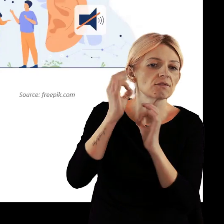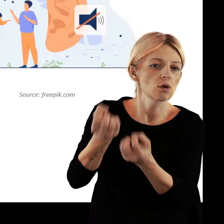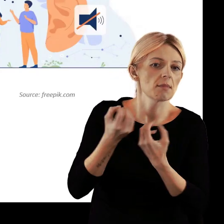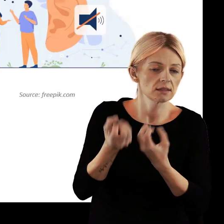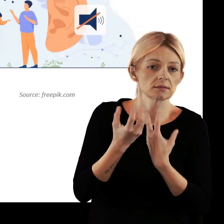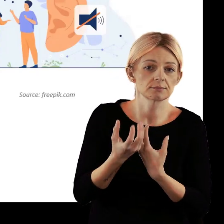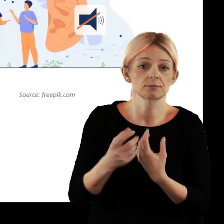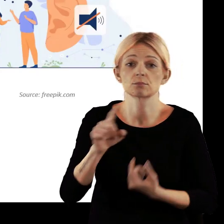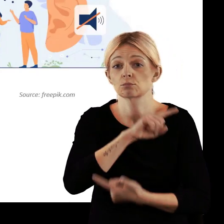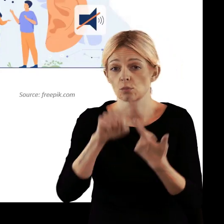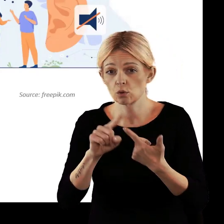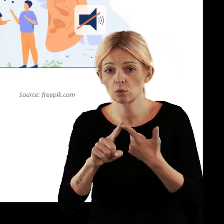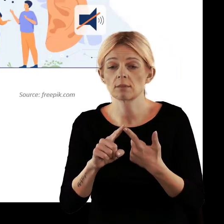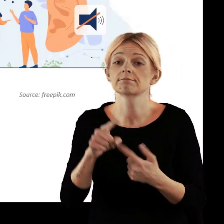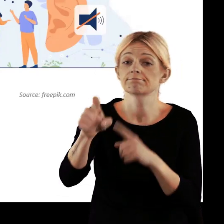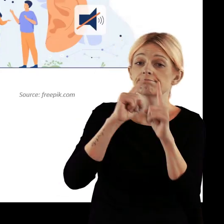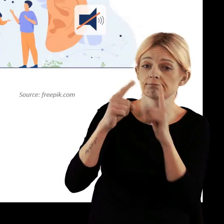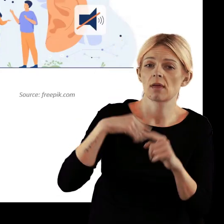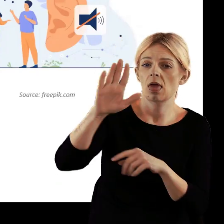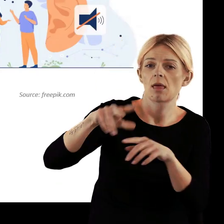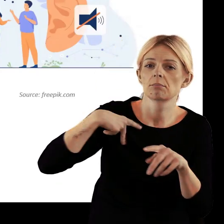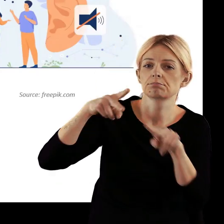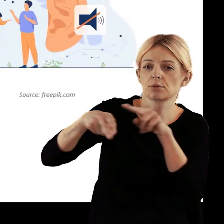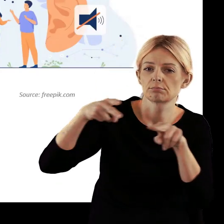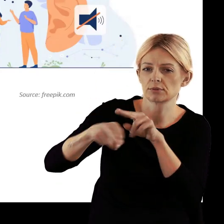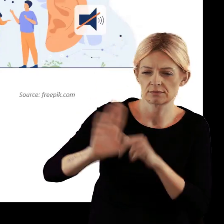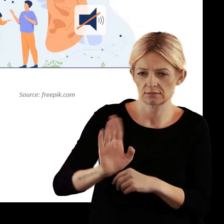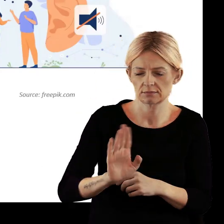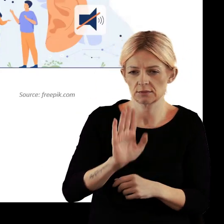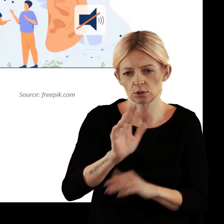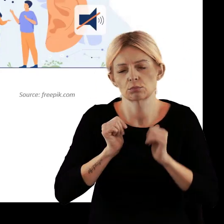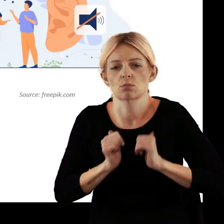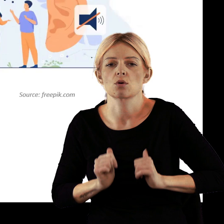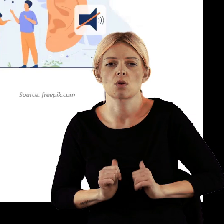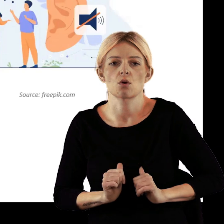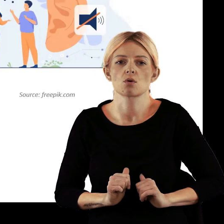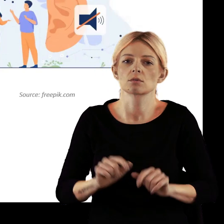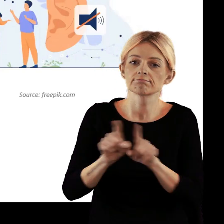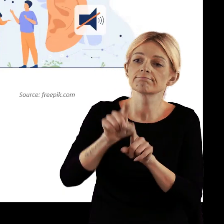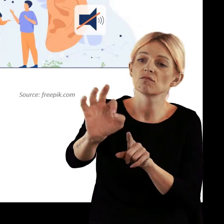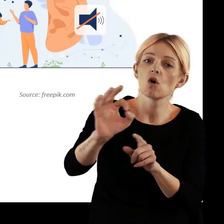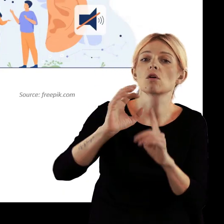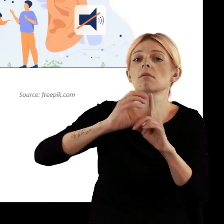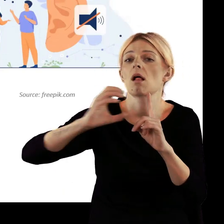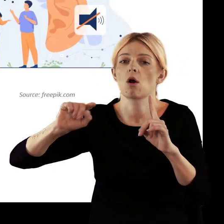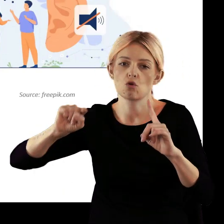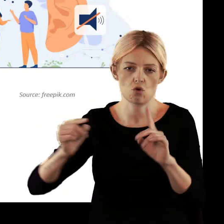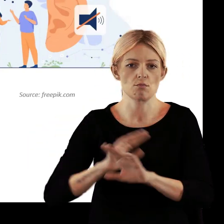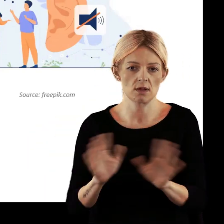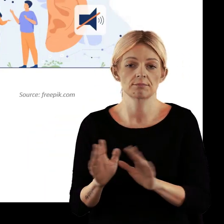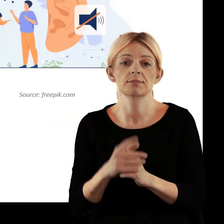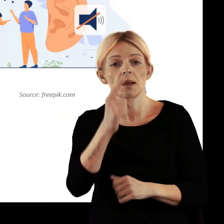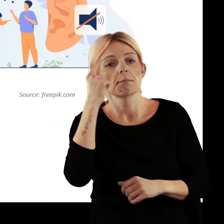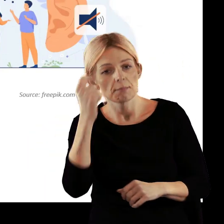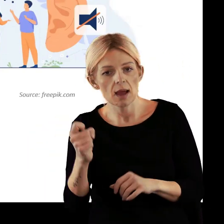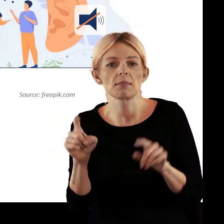your conversation partner, but calmly let them finish their sentence. Also, remember to make sure